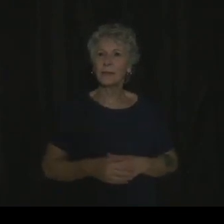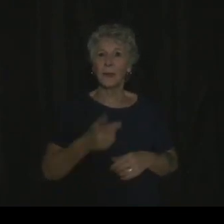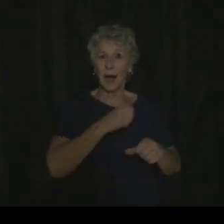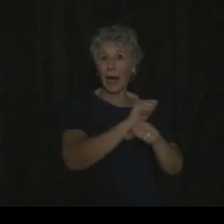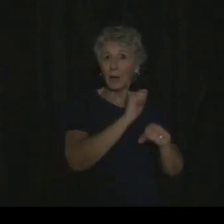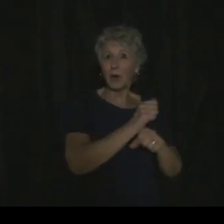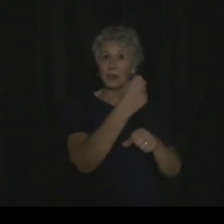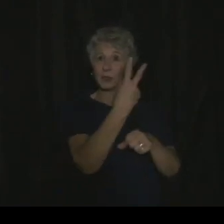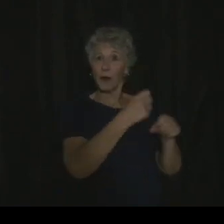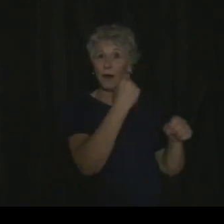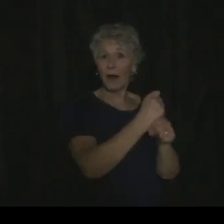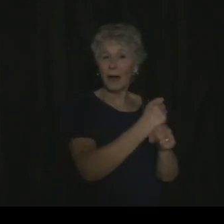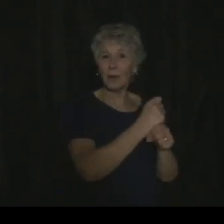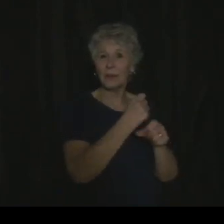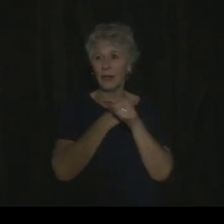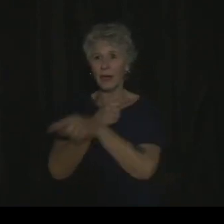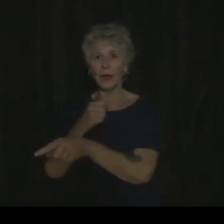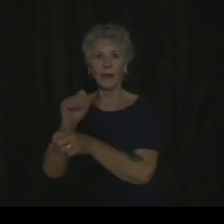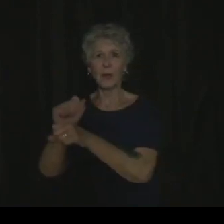labor unions were starting up even back then.